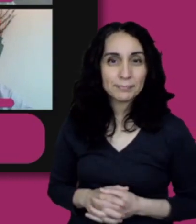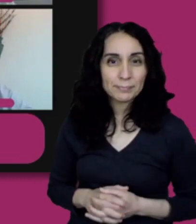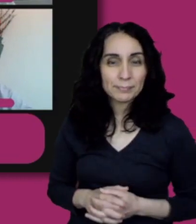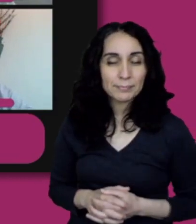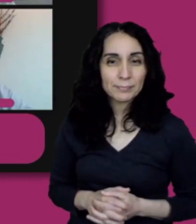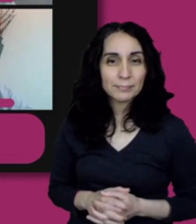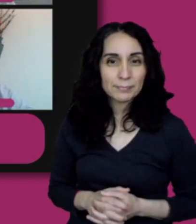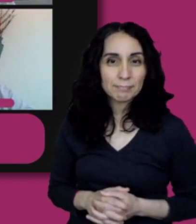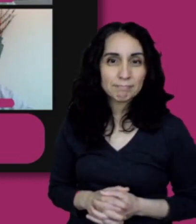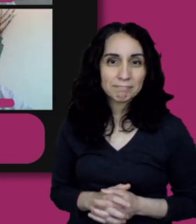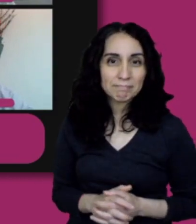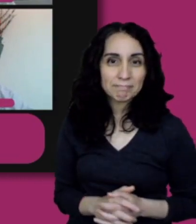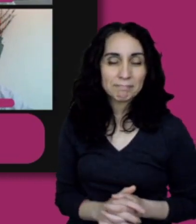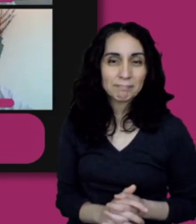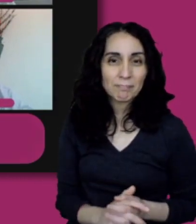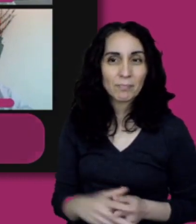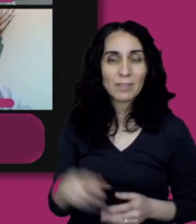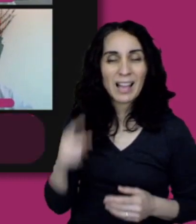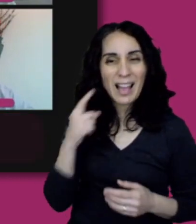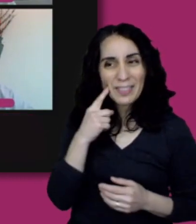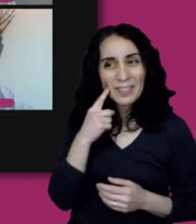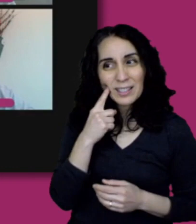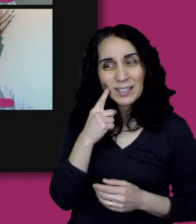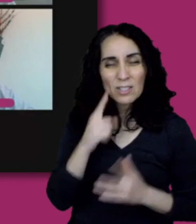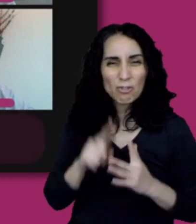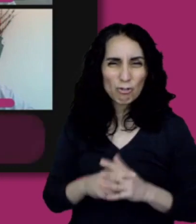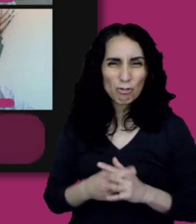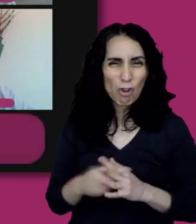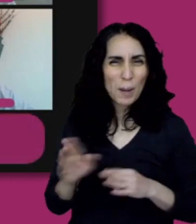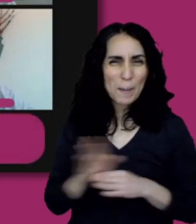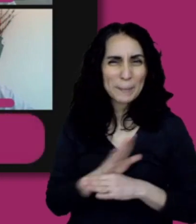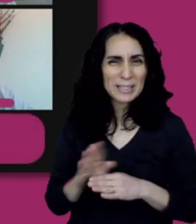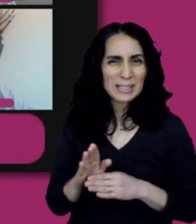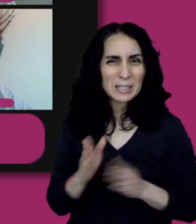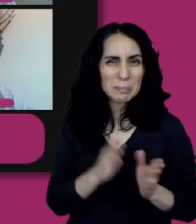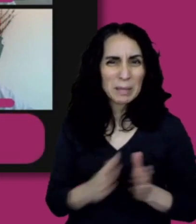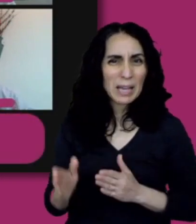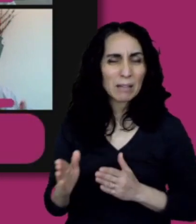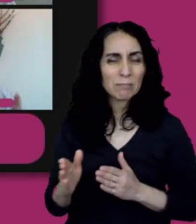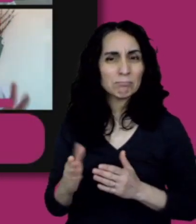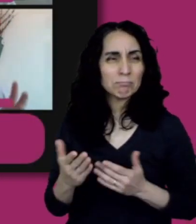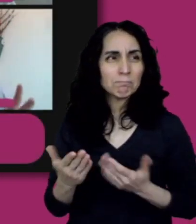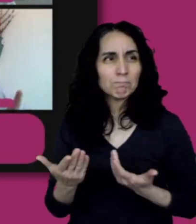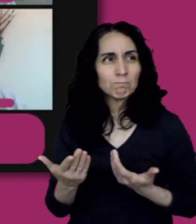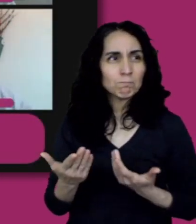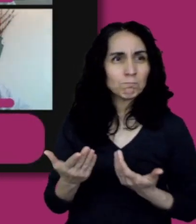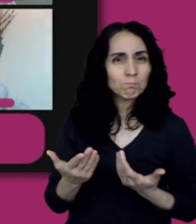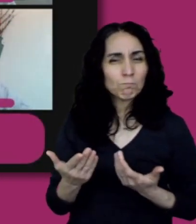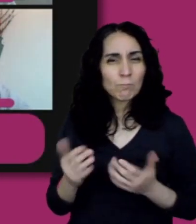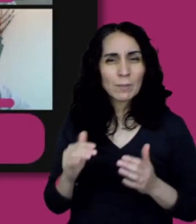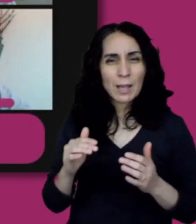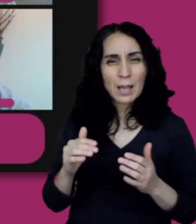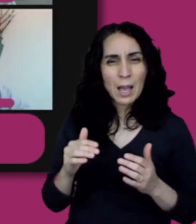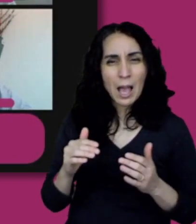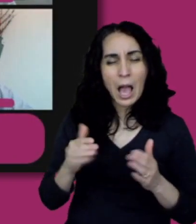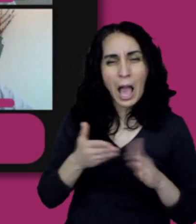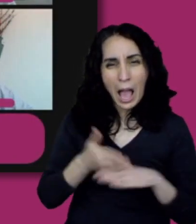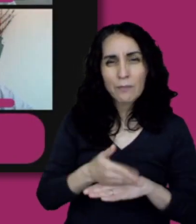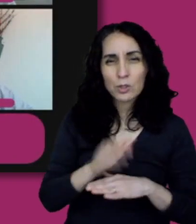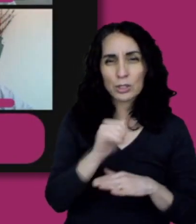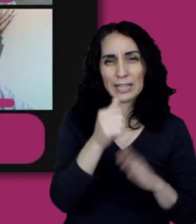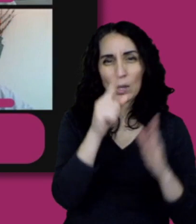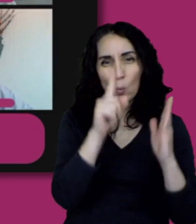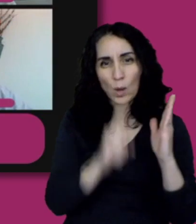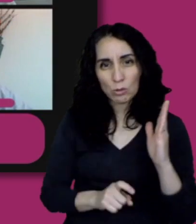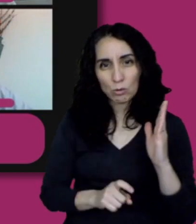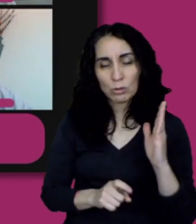I would start working on that business plan almost after you answer those 10 questions, or even if you decide not